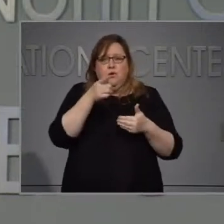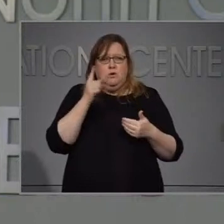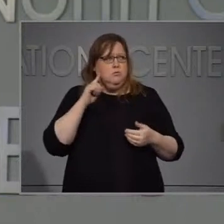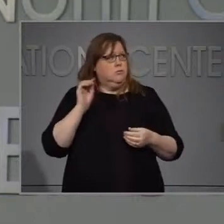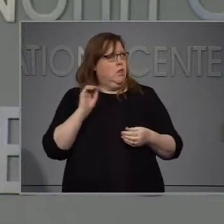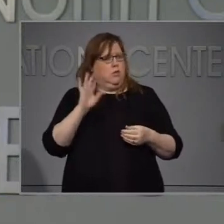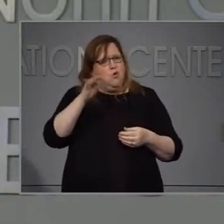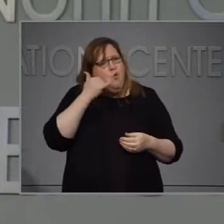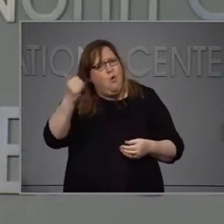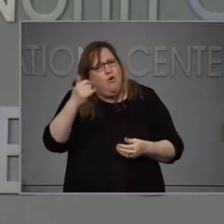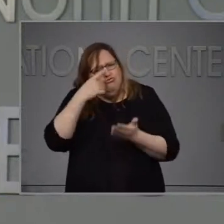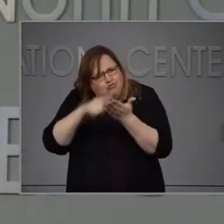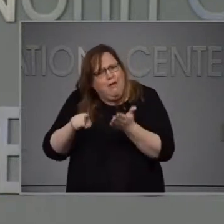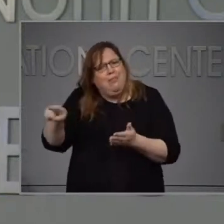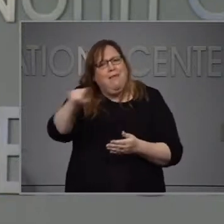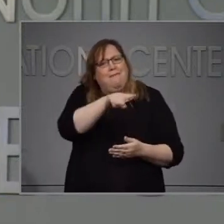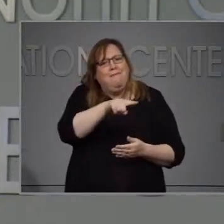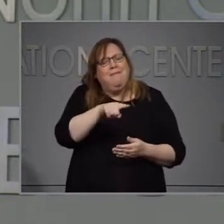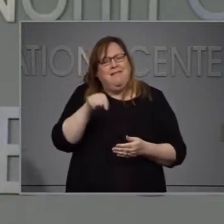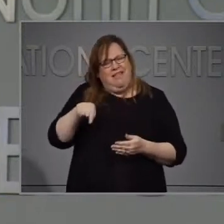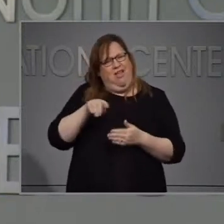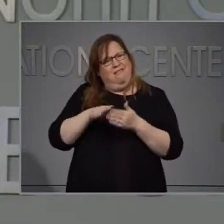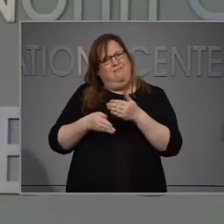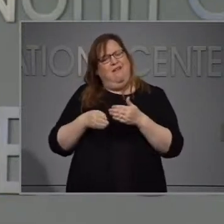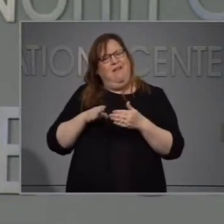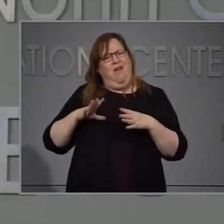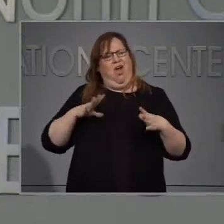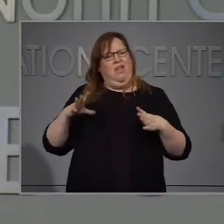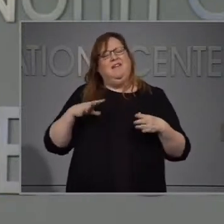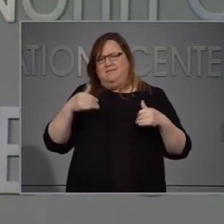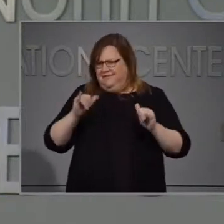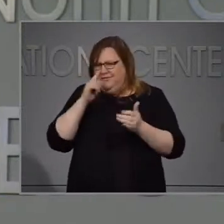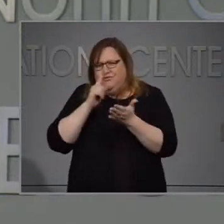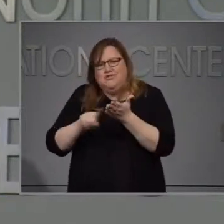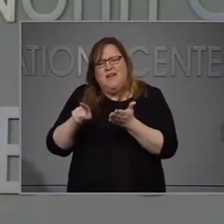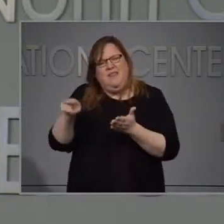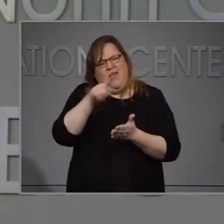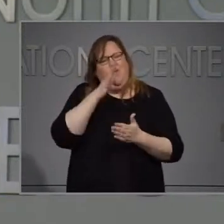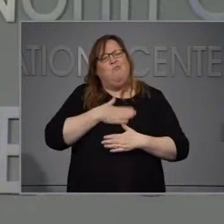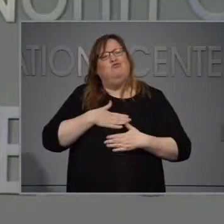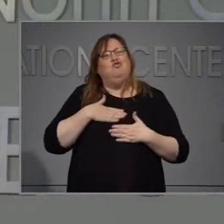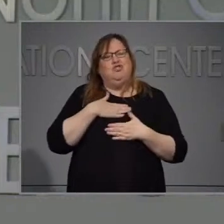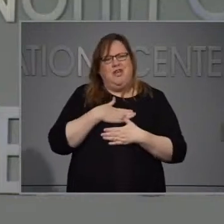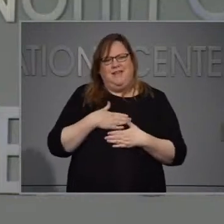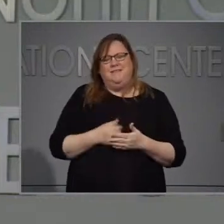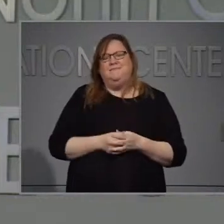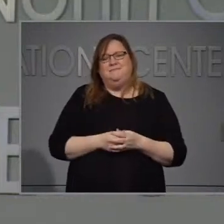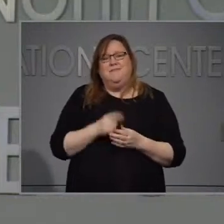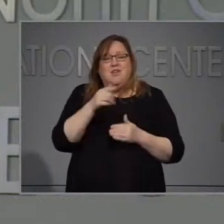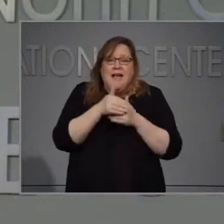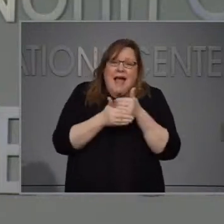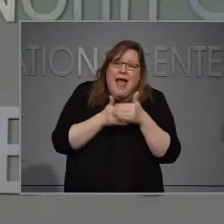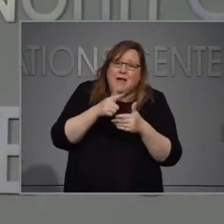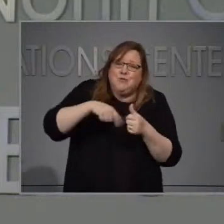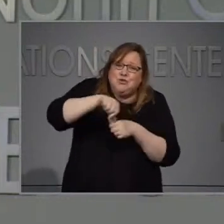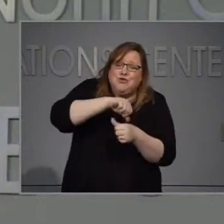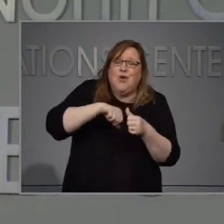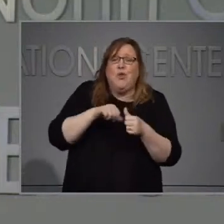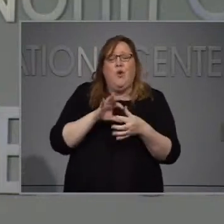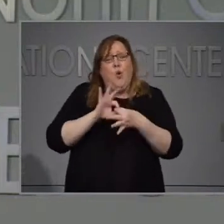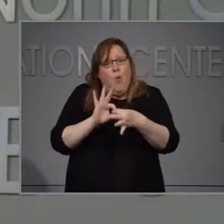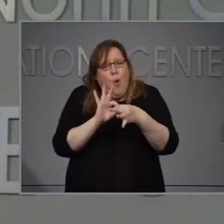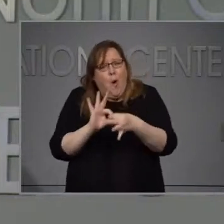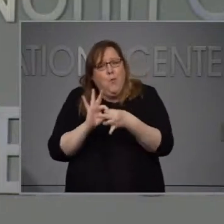holiday. Guaranteed they'll appreciate it. With kindness and cooperation, we'll all get through this together as one team,